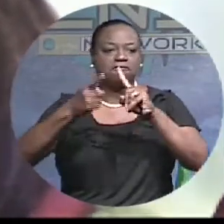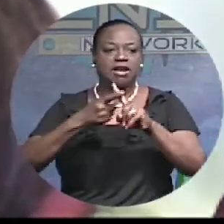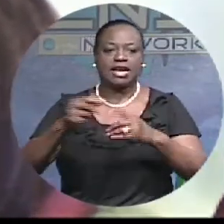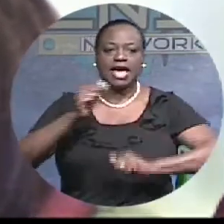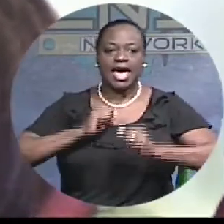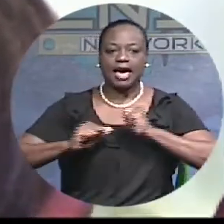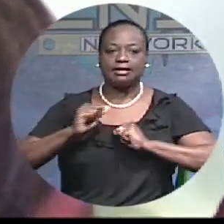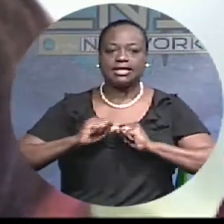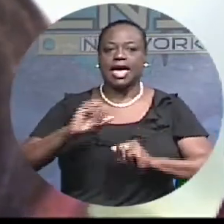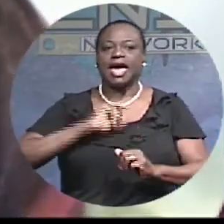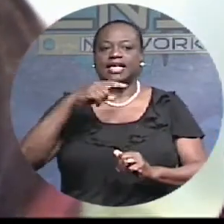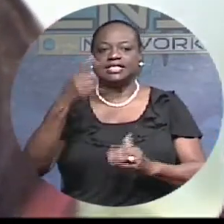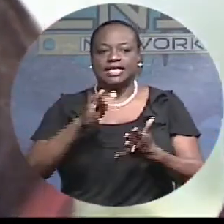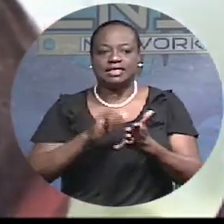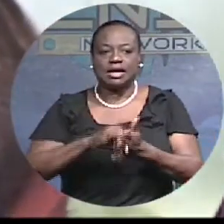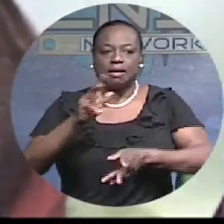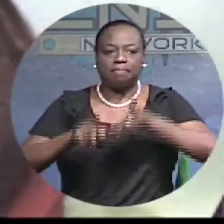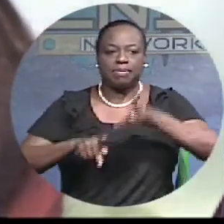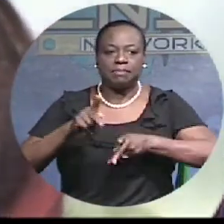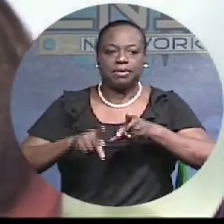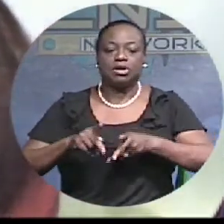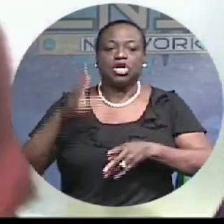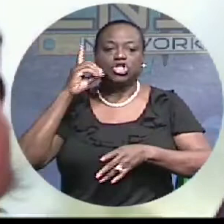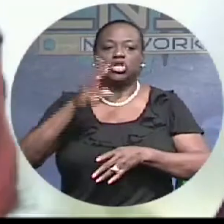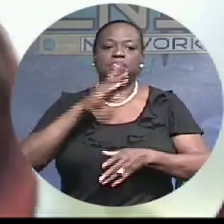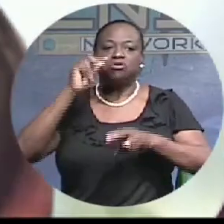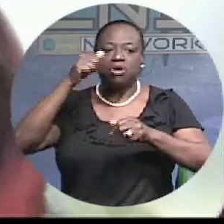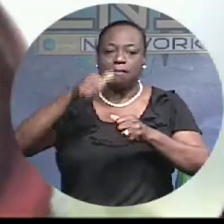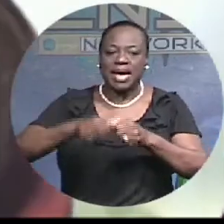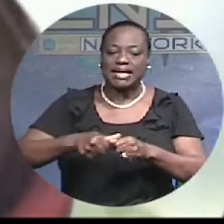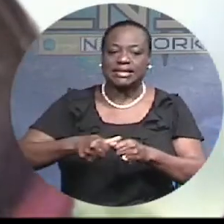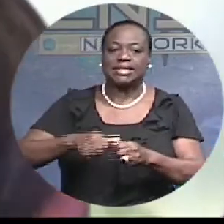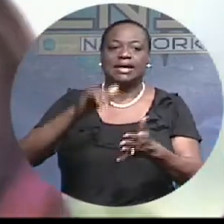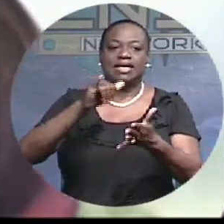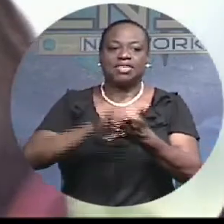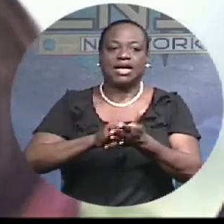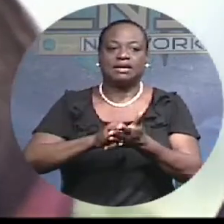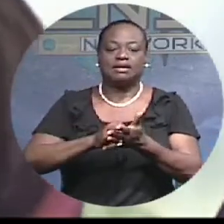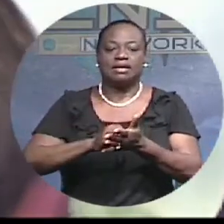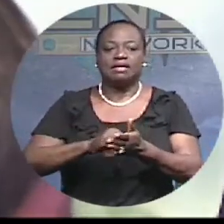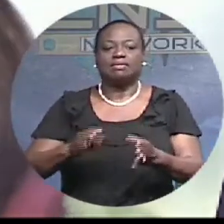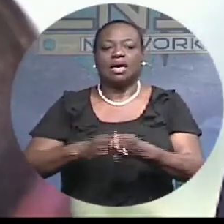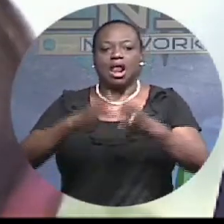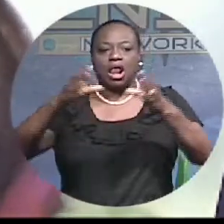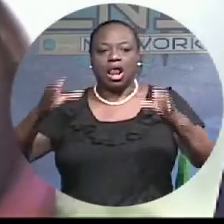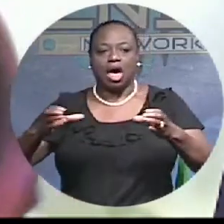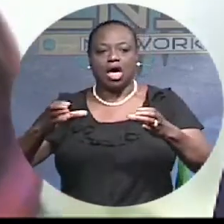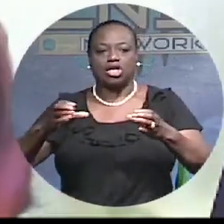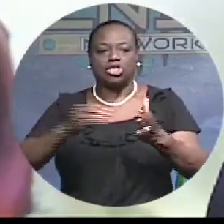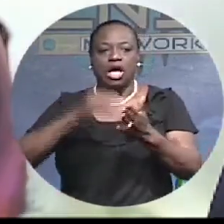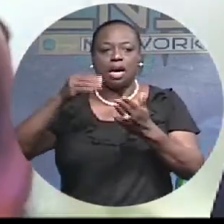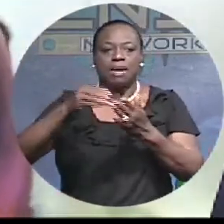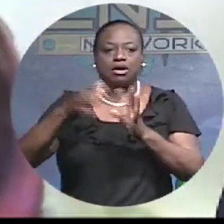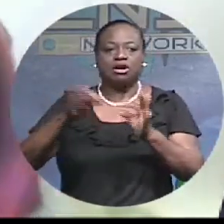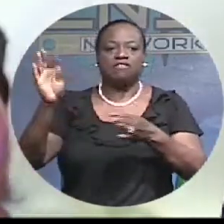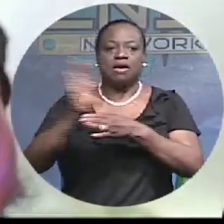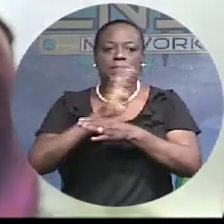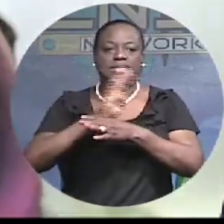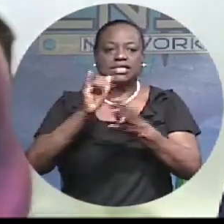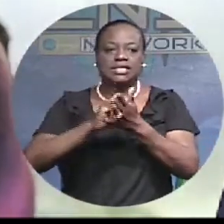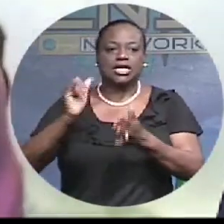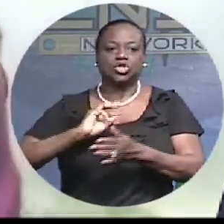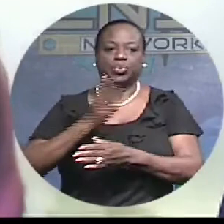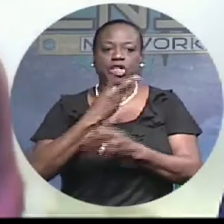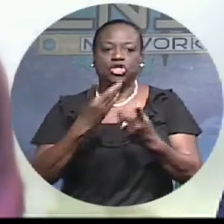and I've indicated that people ought to be reminded of the large amount of business that we do in Florida, $1 billion